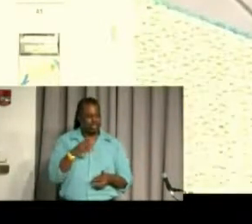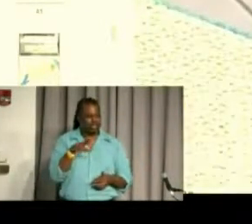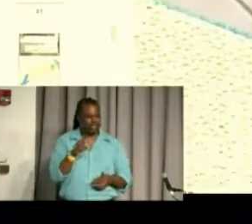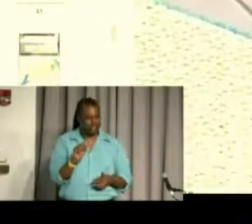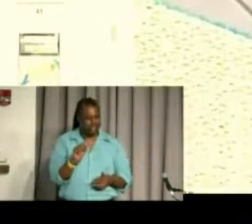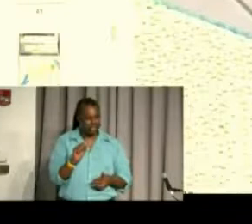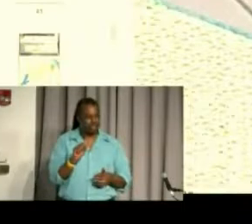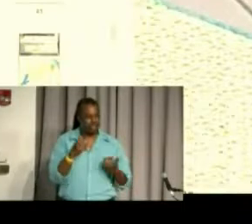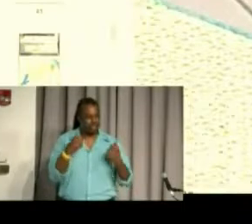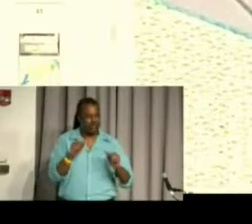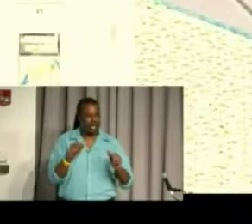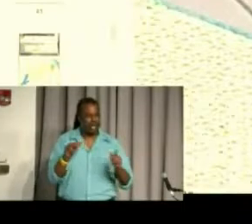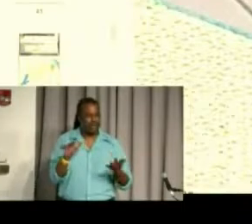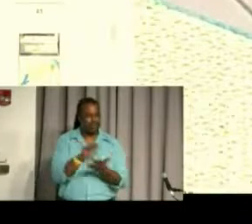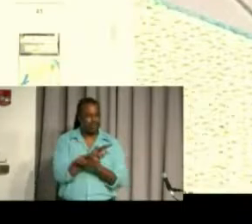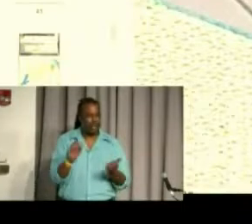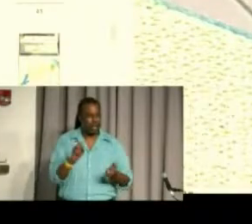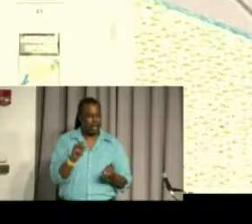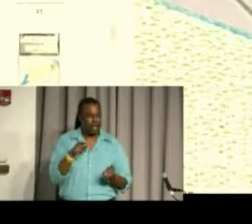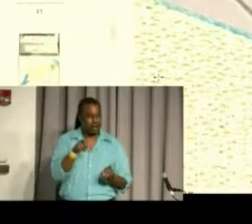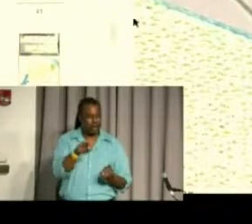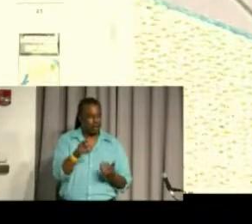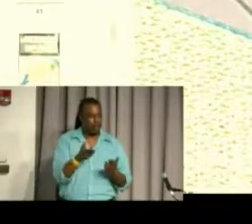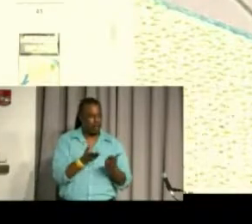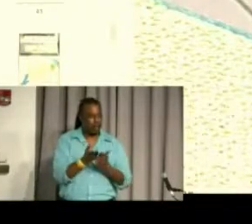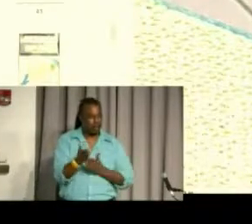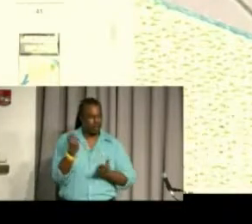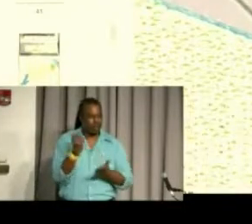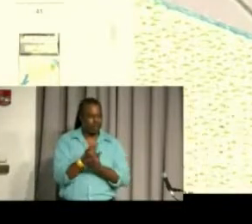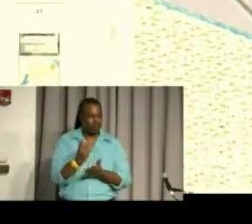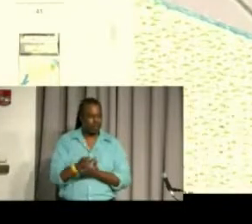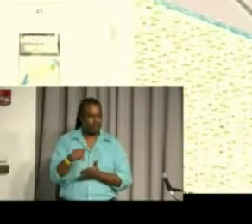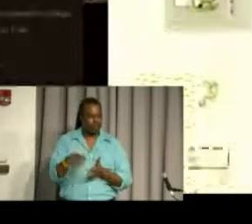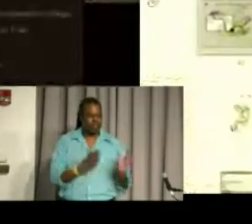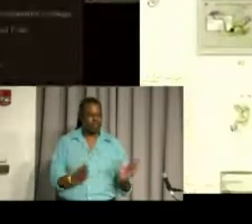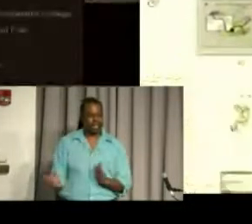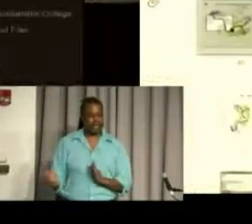trying to wipe her out through the approval of this plan.